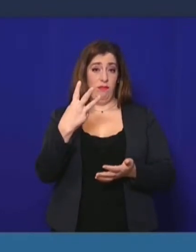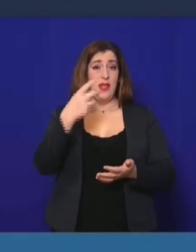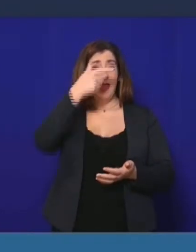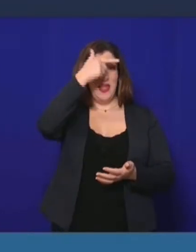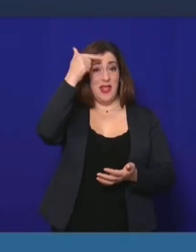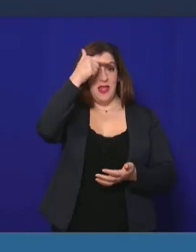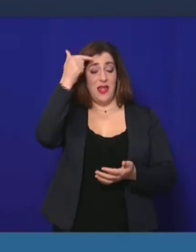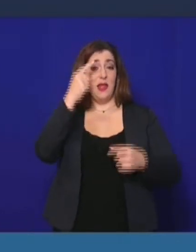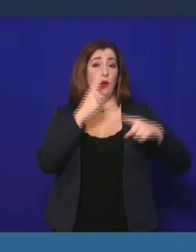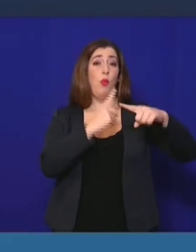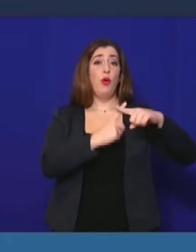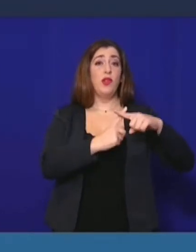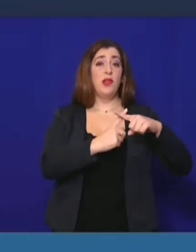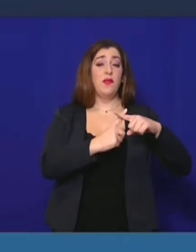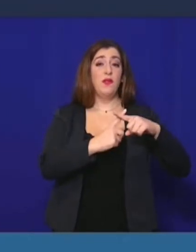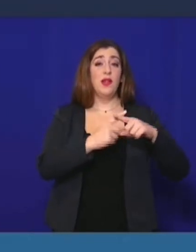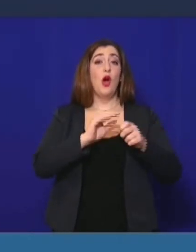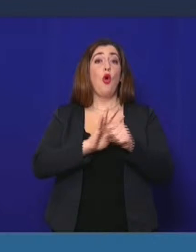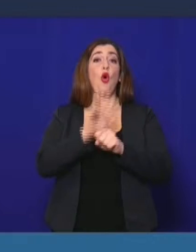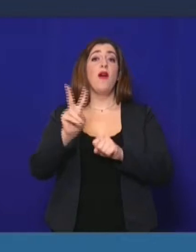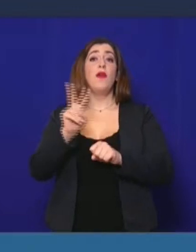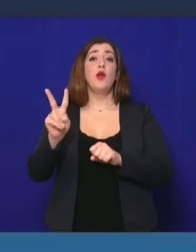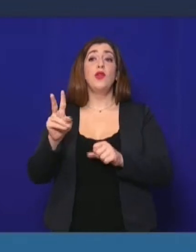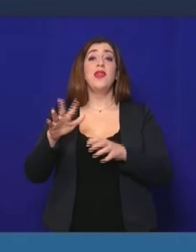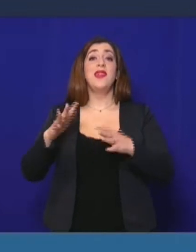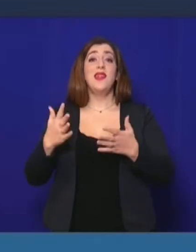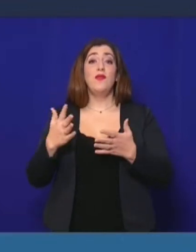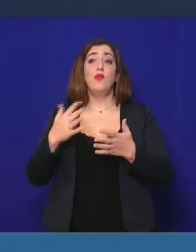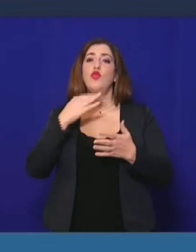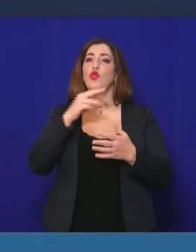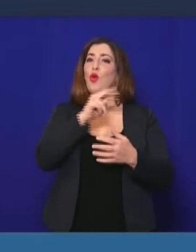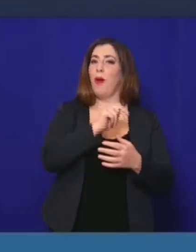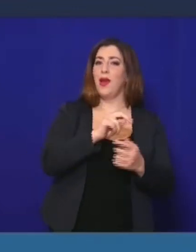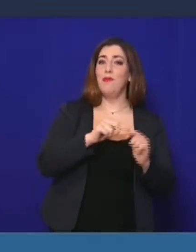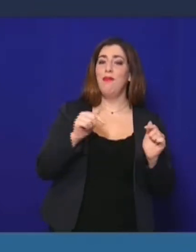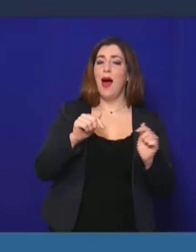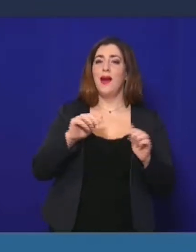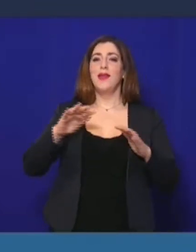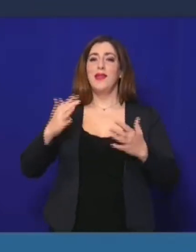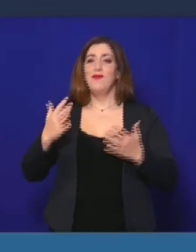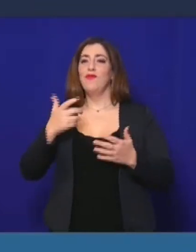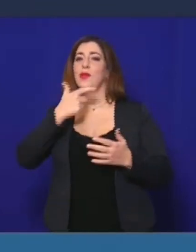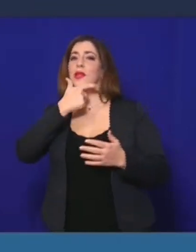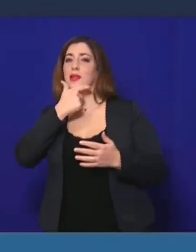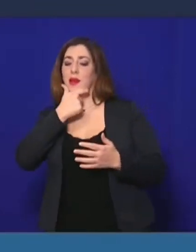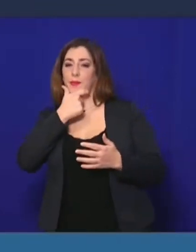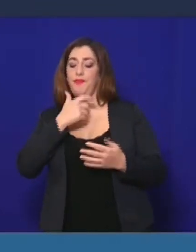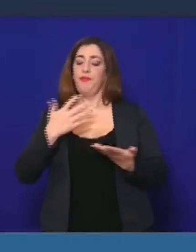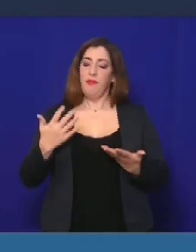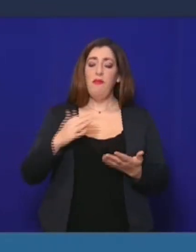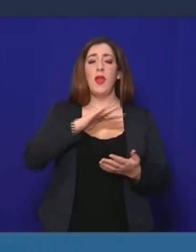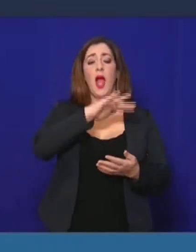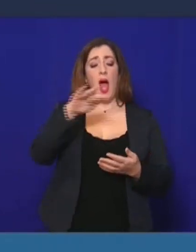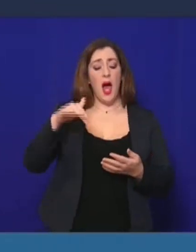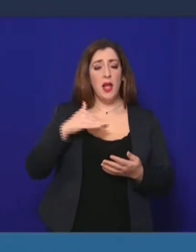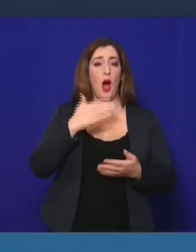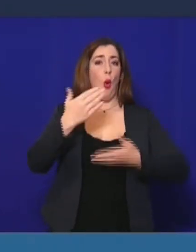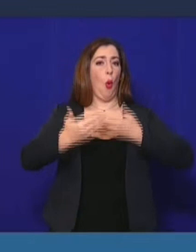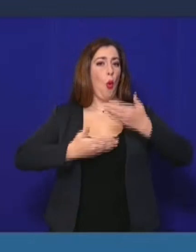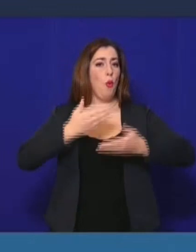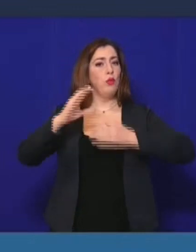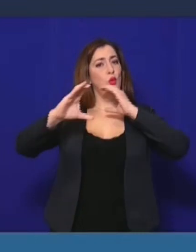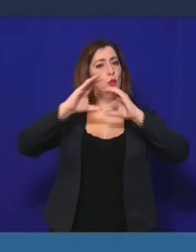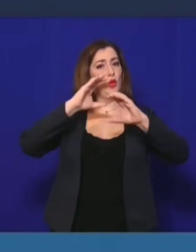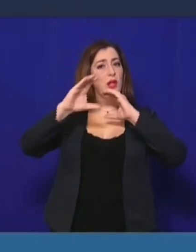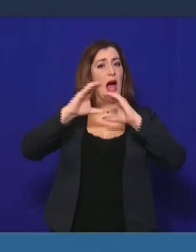l-Ingilterra. Aħna sa mill-bidunet dejjem nkunu qegħdin f'komunikazzjoni mal-ECDC u naraw xi jkun għaddej u